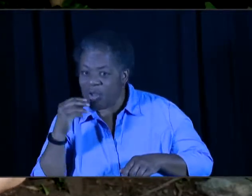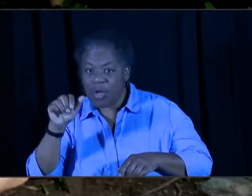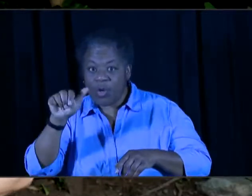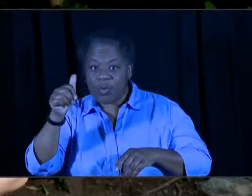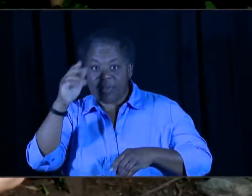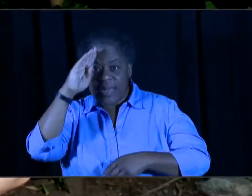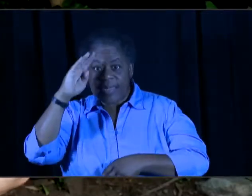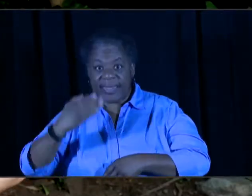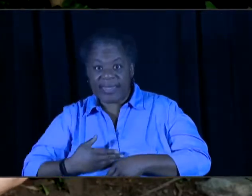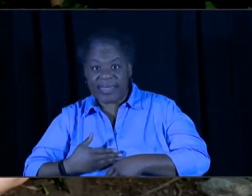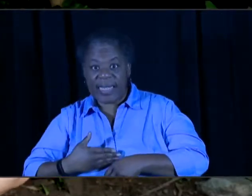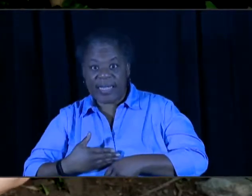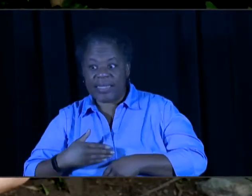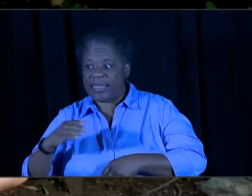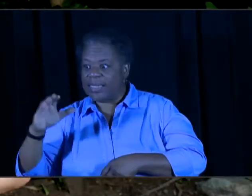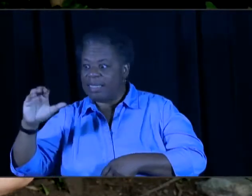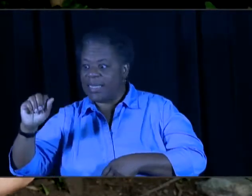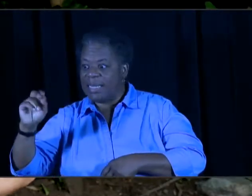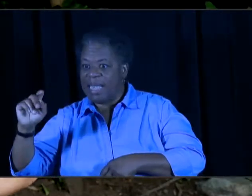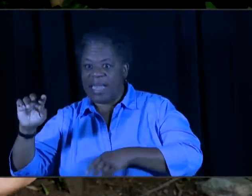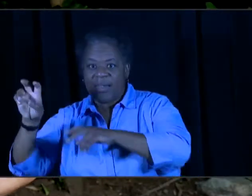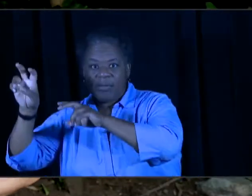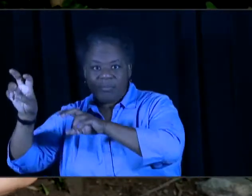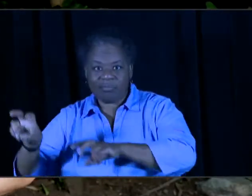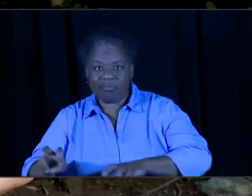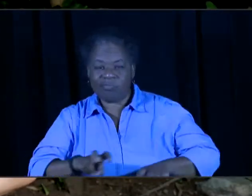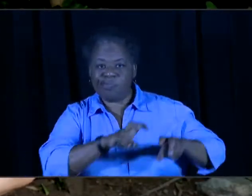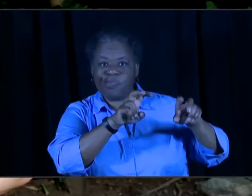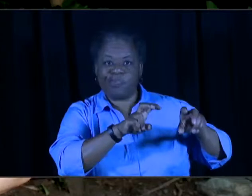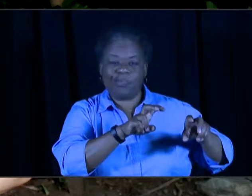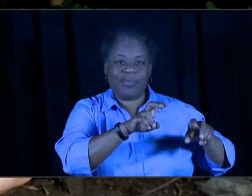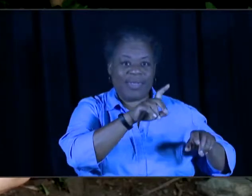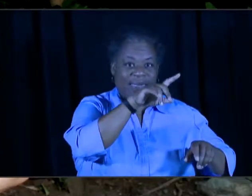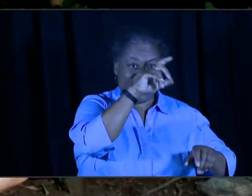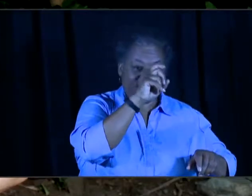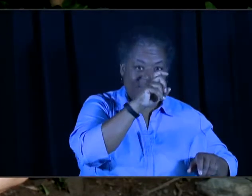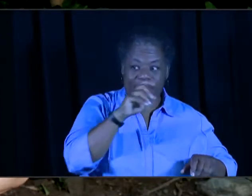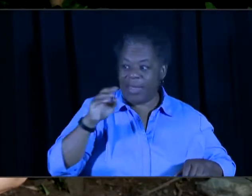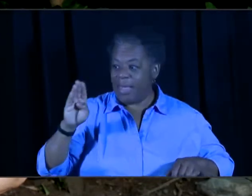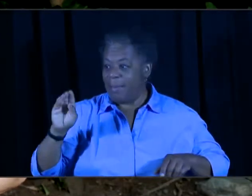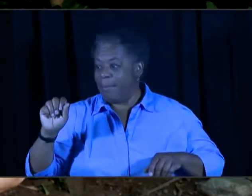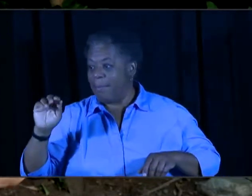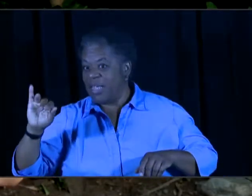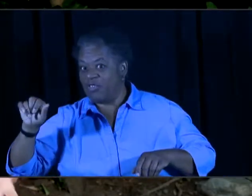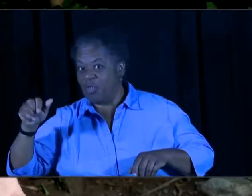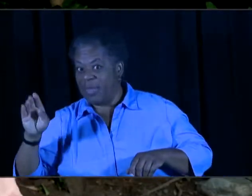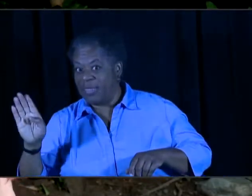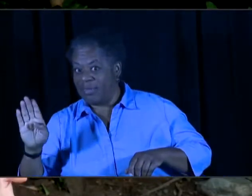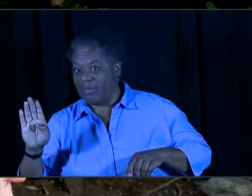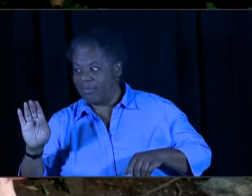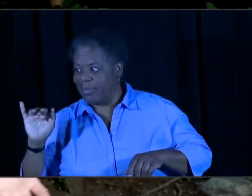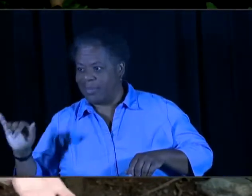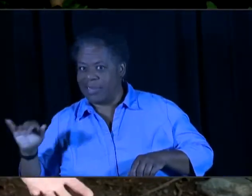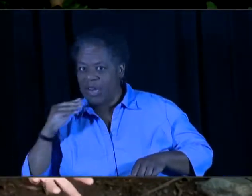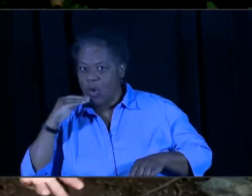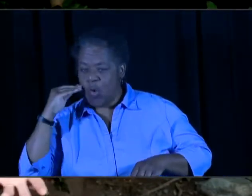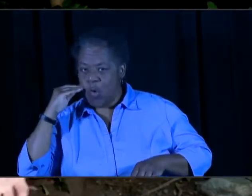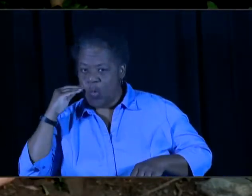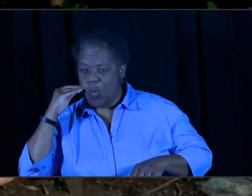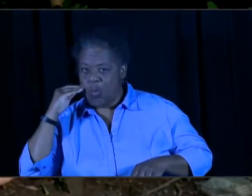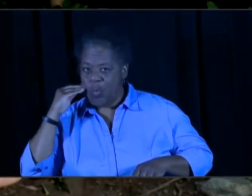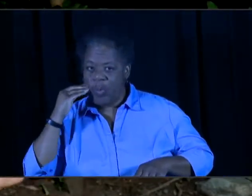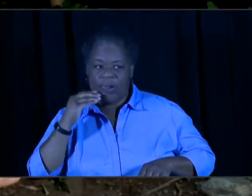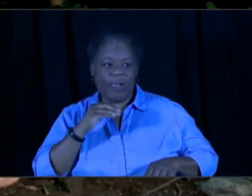sons left Canaan for Egypt, but Jacob kept Benjamin home. Meanwhile, Joseph continued his work of managing